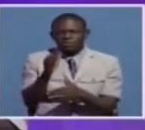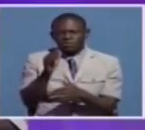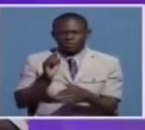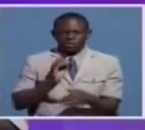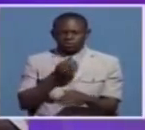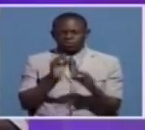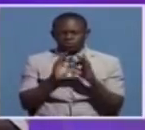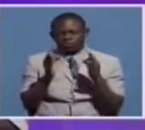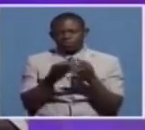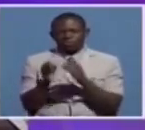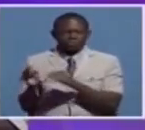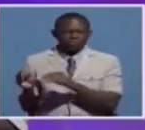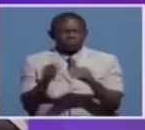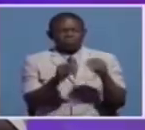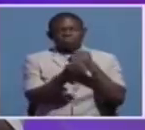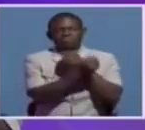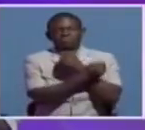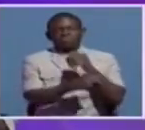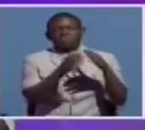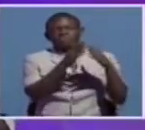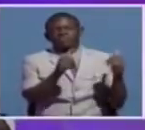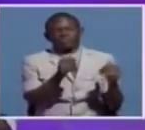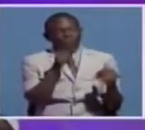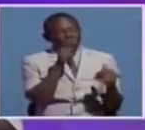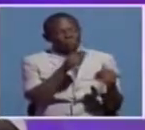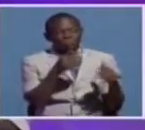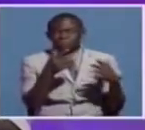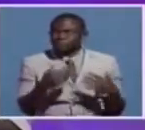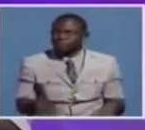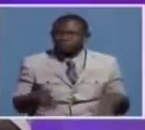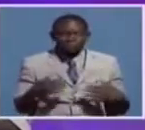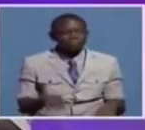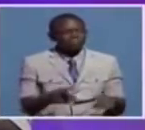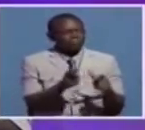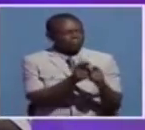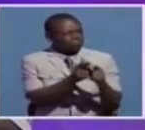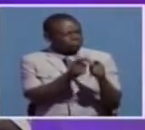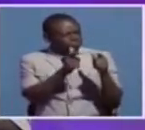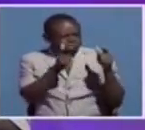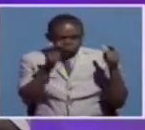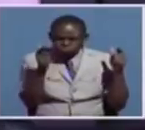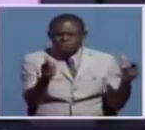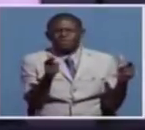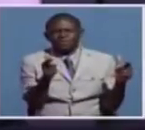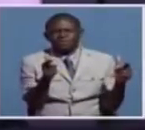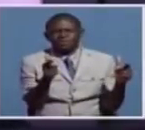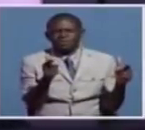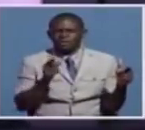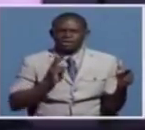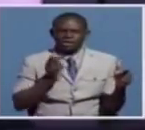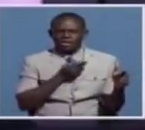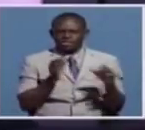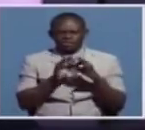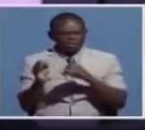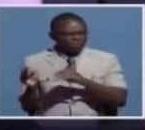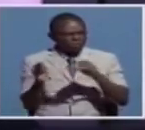transition, almost traumatic, because the place was big, and you could barely find your way there. We could barely find your way.